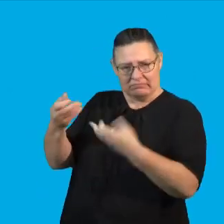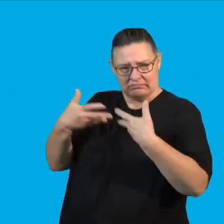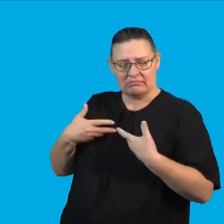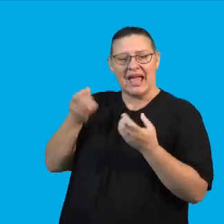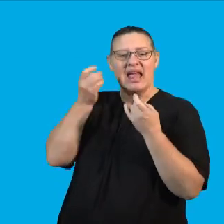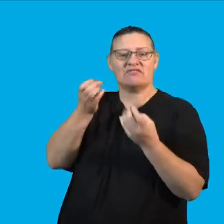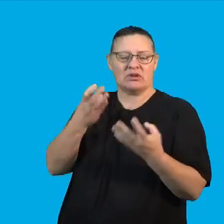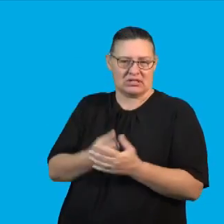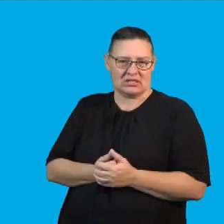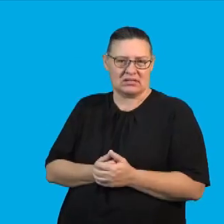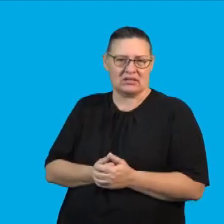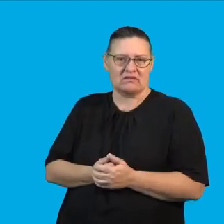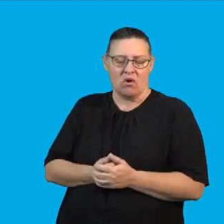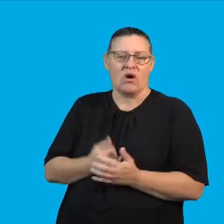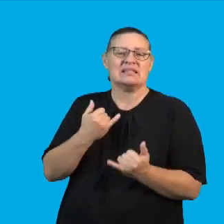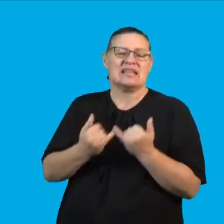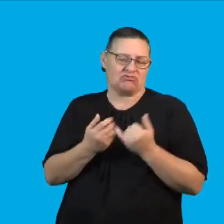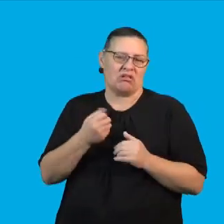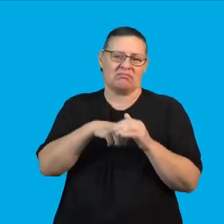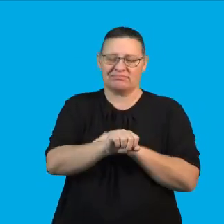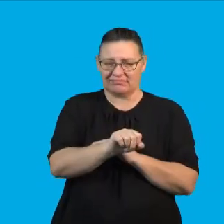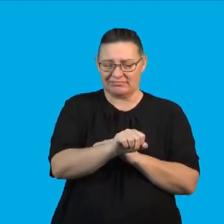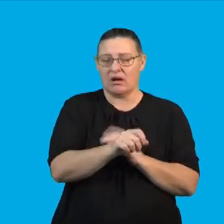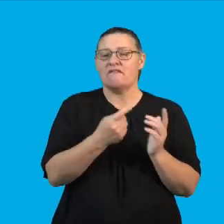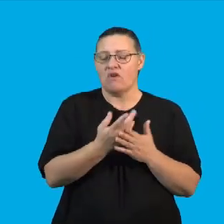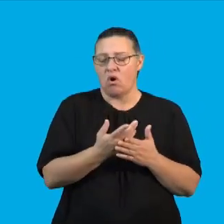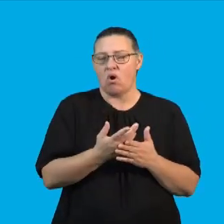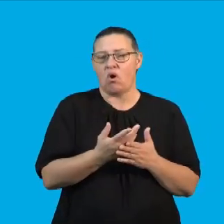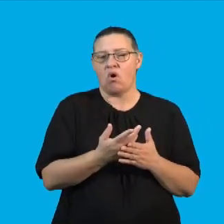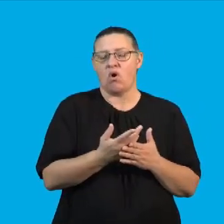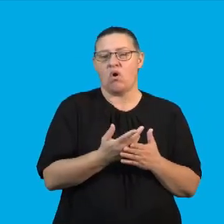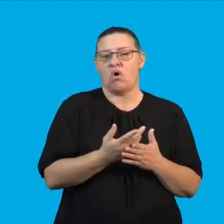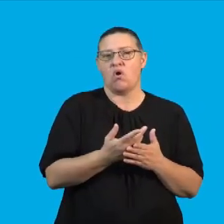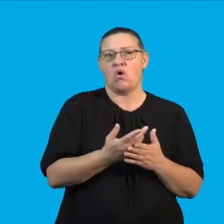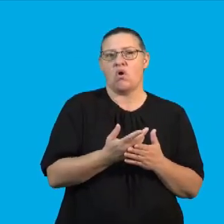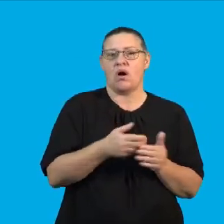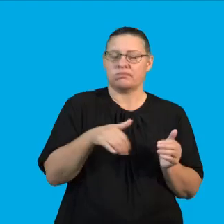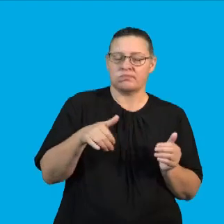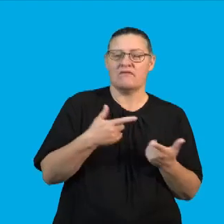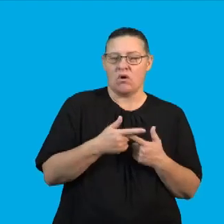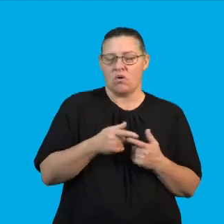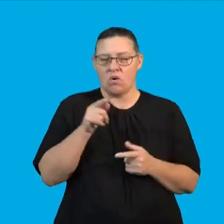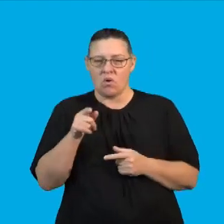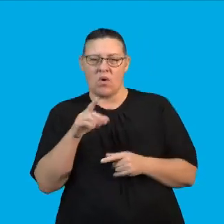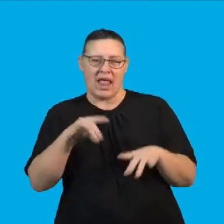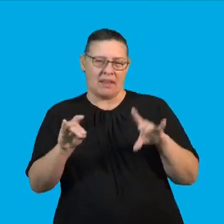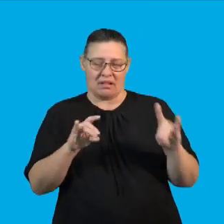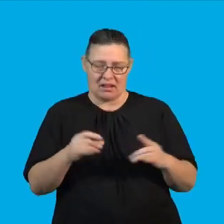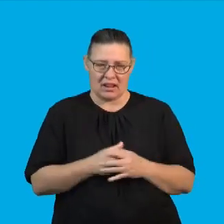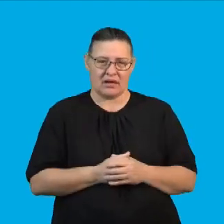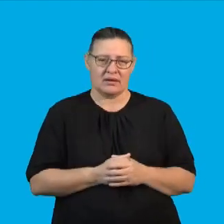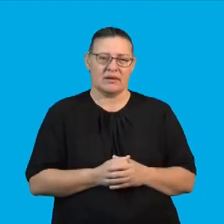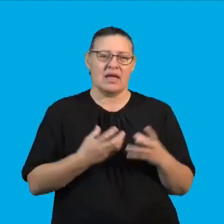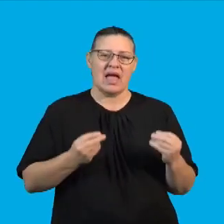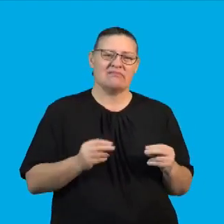The table alongside provides information about sexual reproduction in some animals. So you engage with the